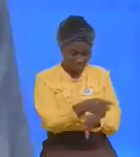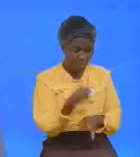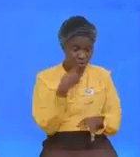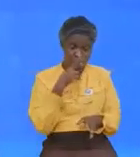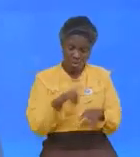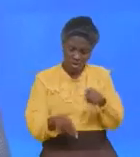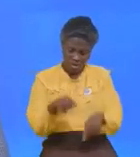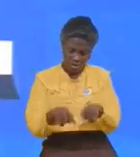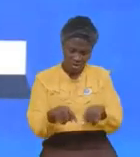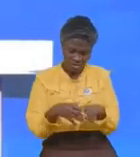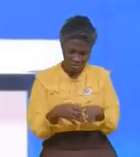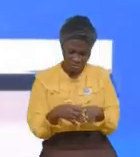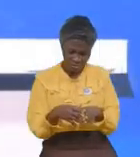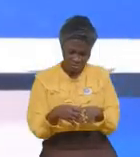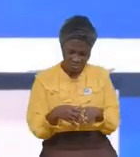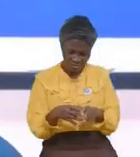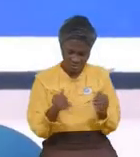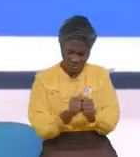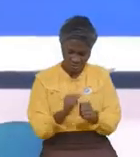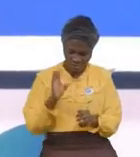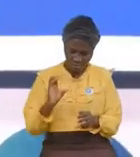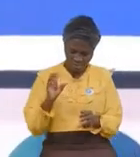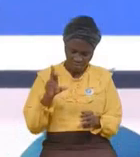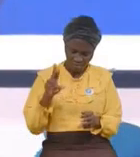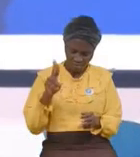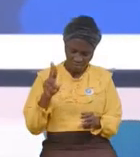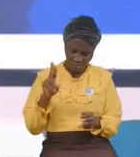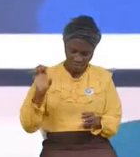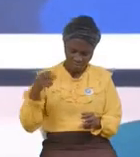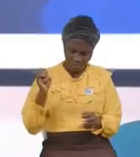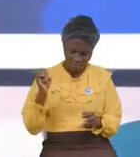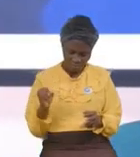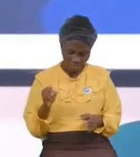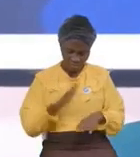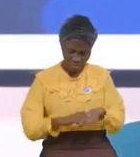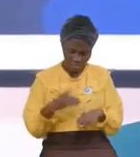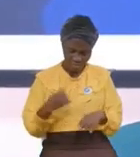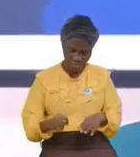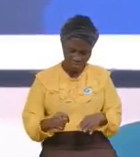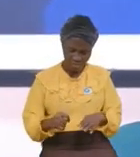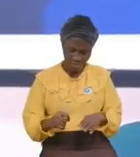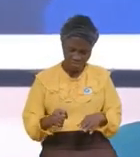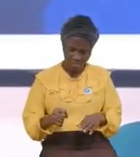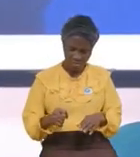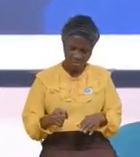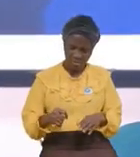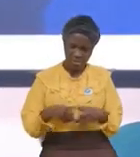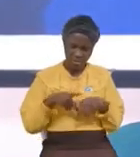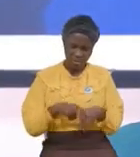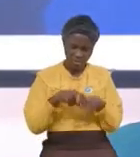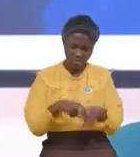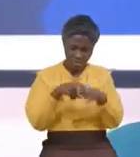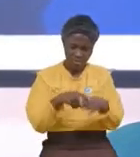Those who are paralyzed with crutches, on a wheelchair, or the wheel that